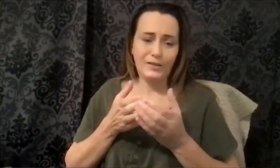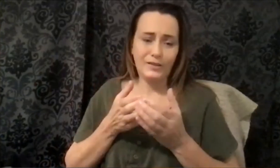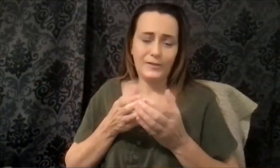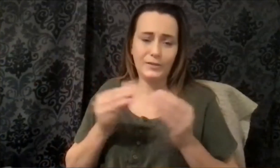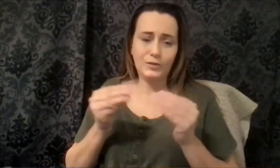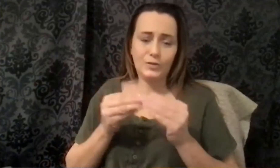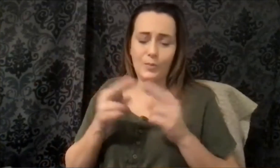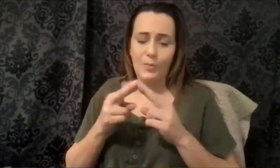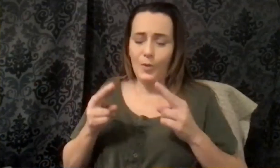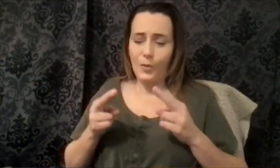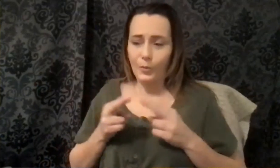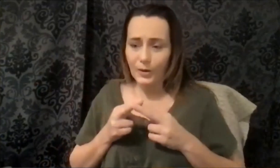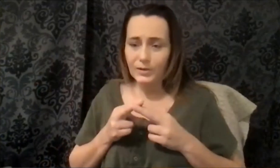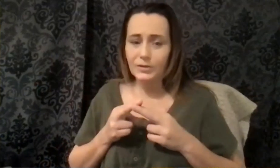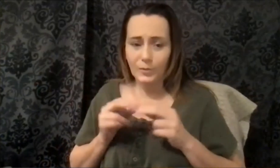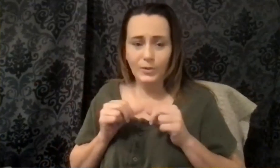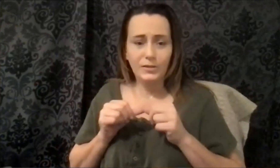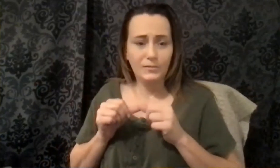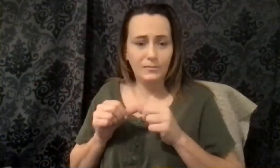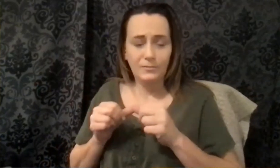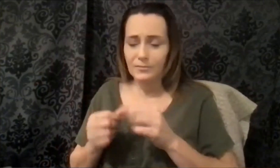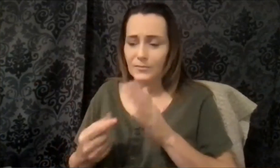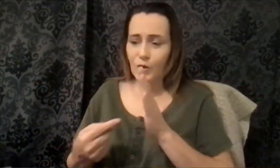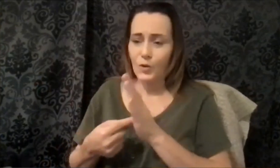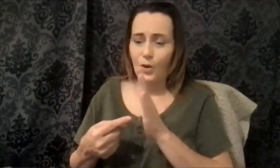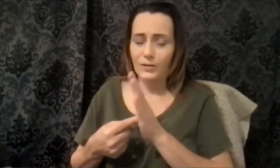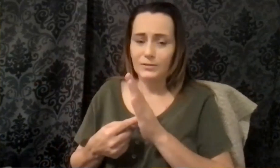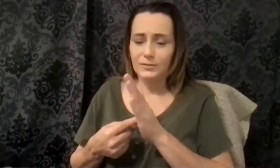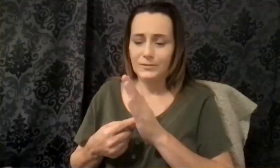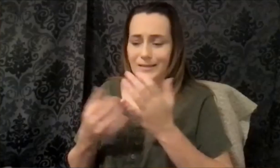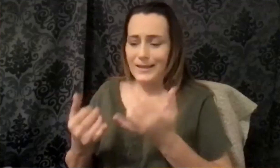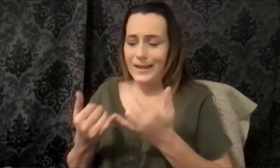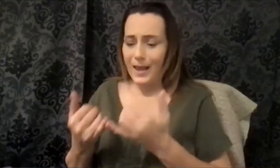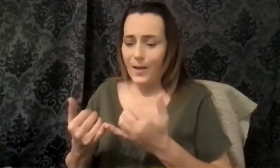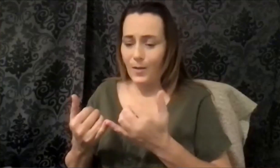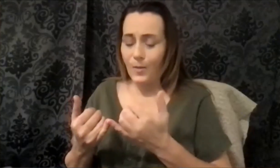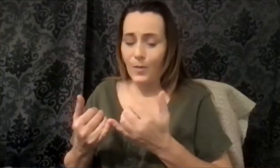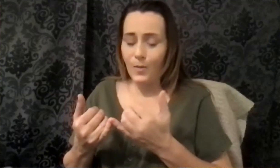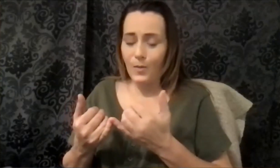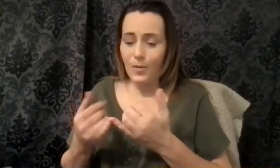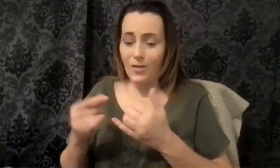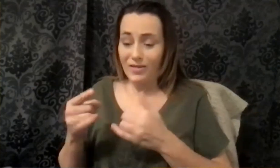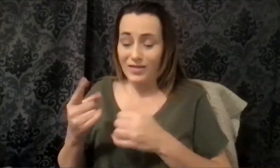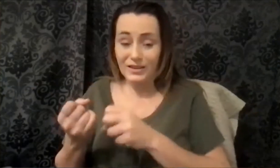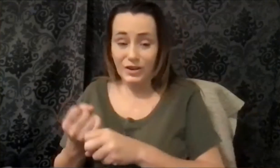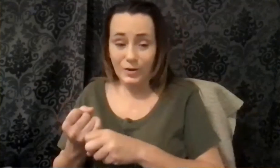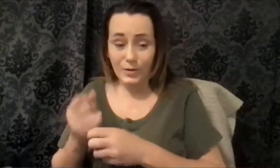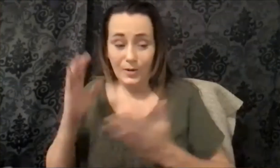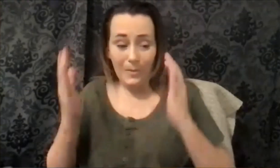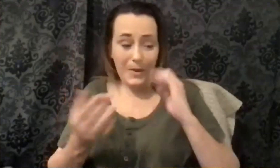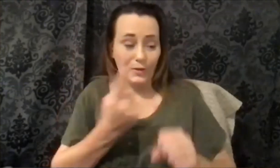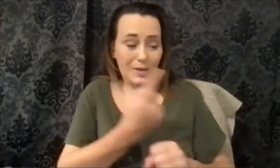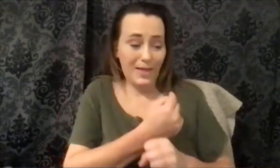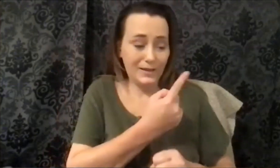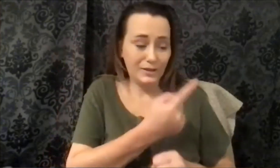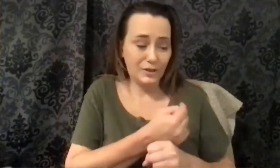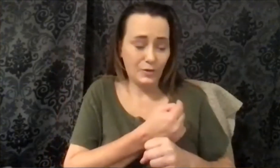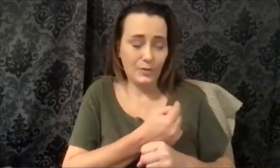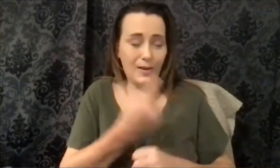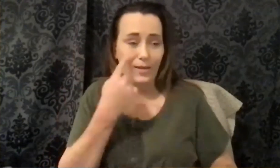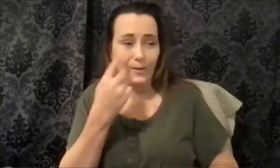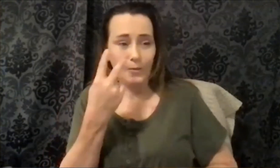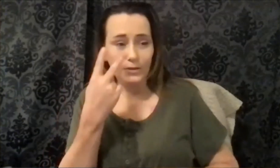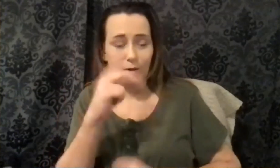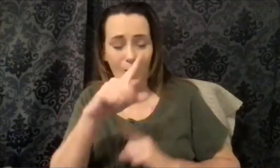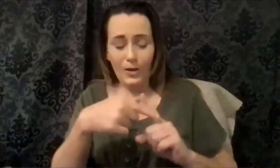regional expenses are going to incur this year than they did last year. I think what we saw was when everything shut down, people just